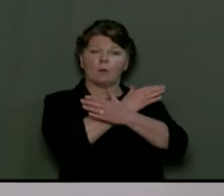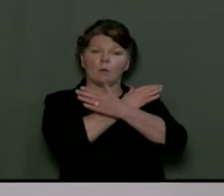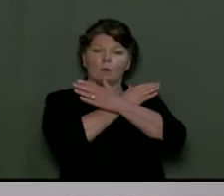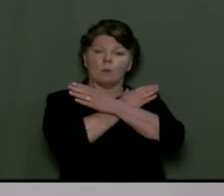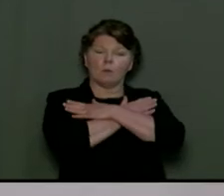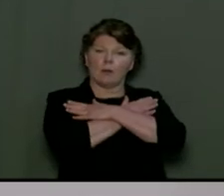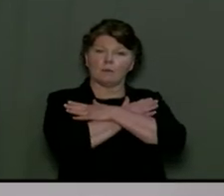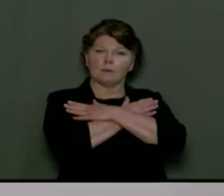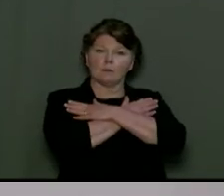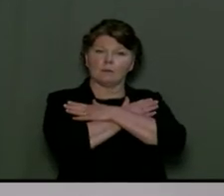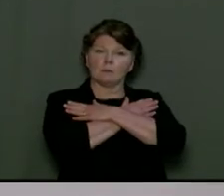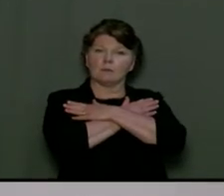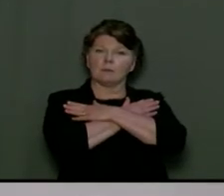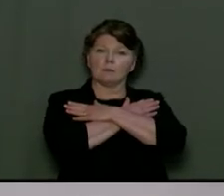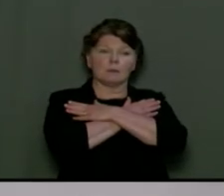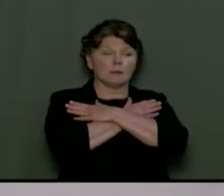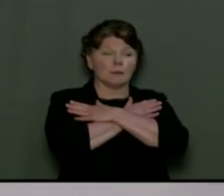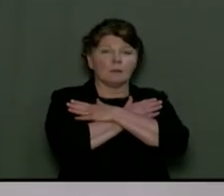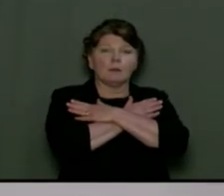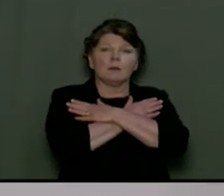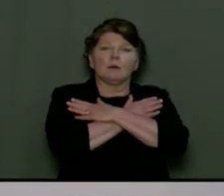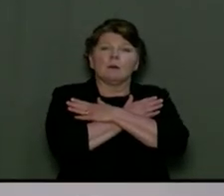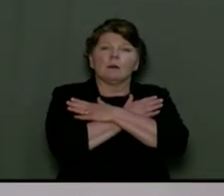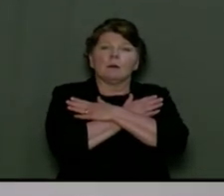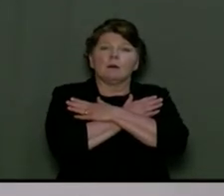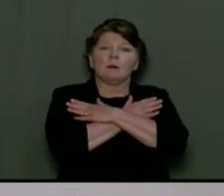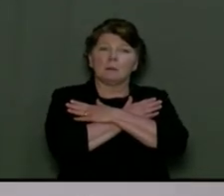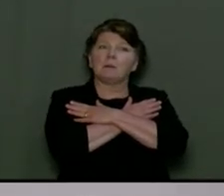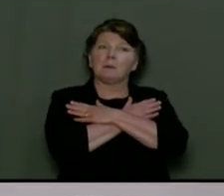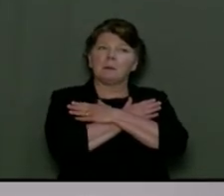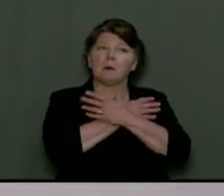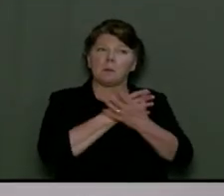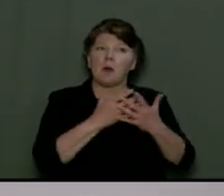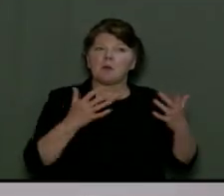So much rest that, well, they got in a little trouble with